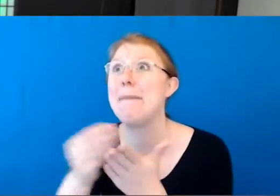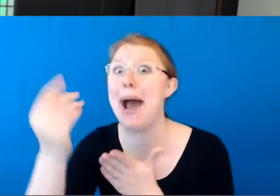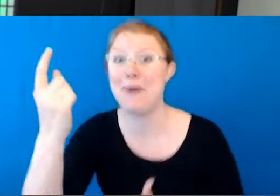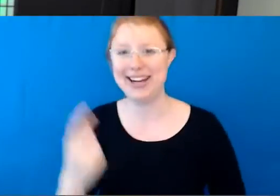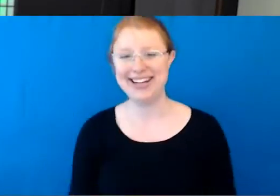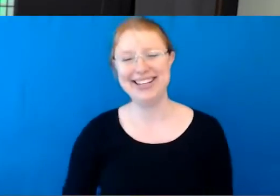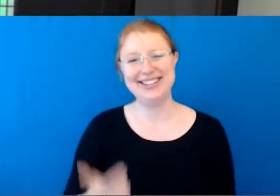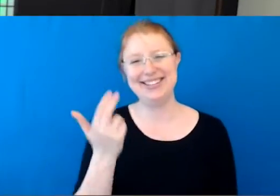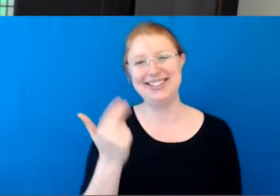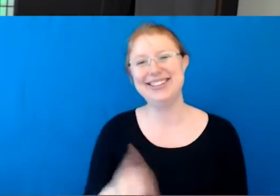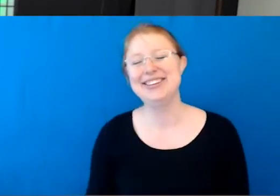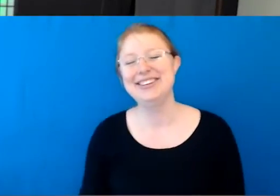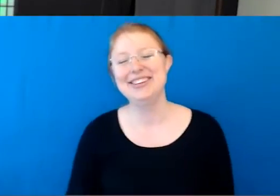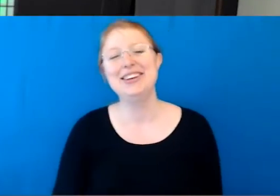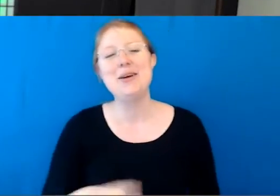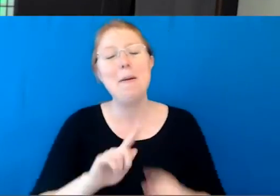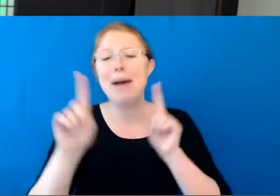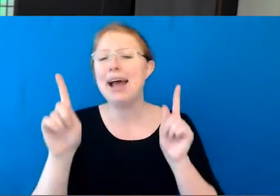or